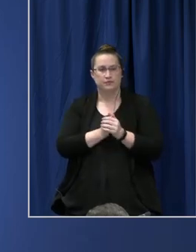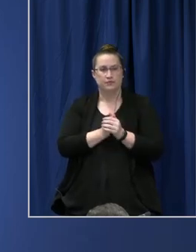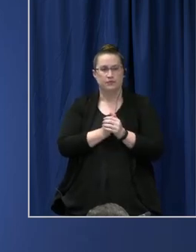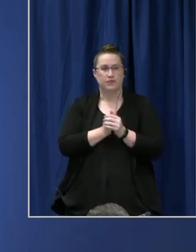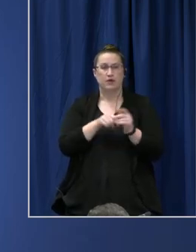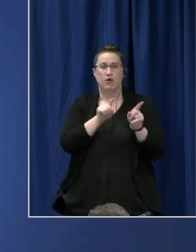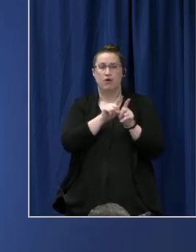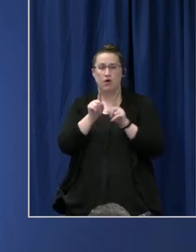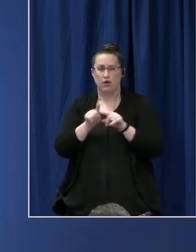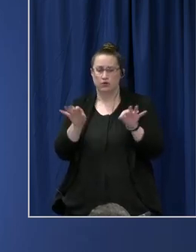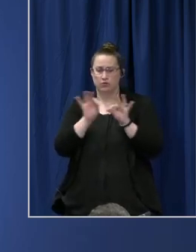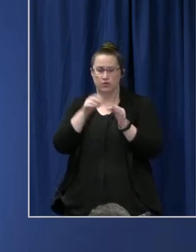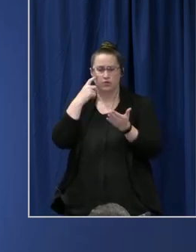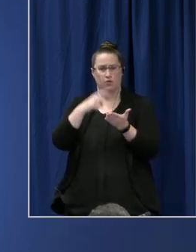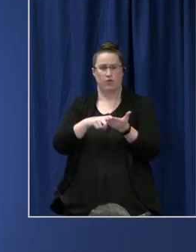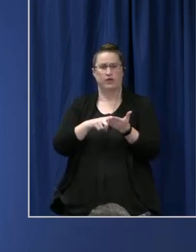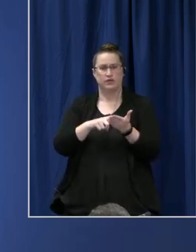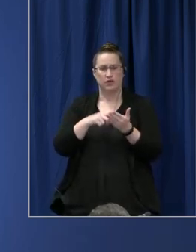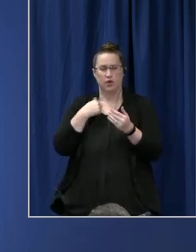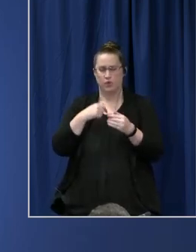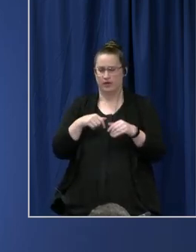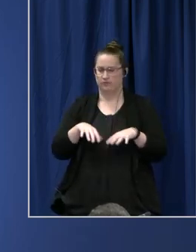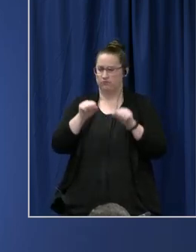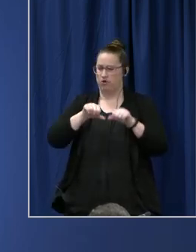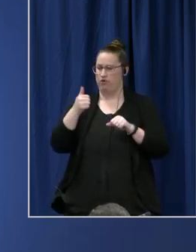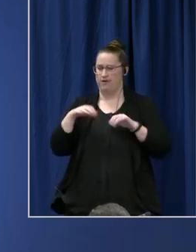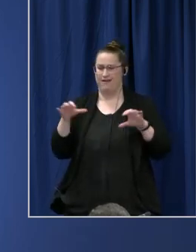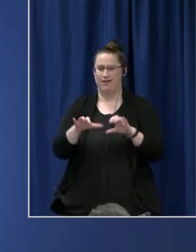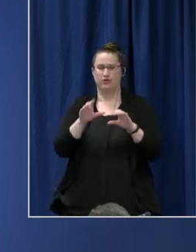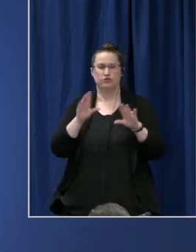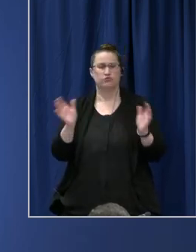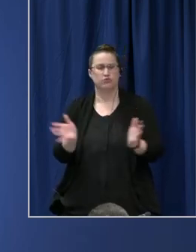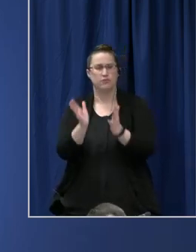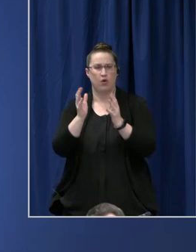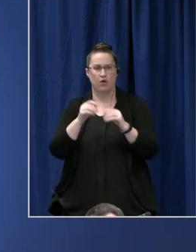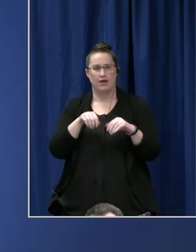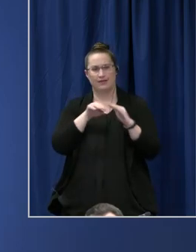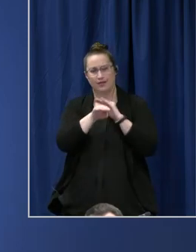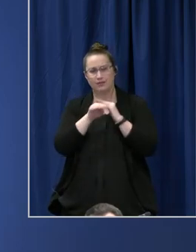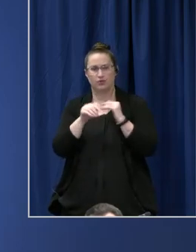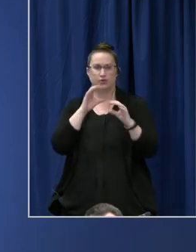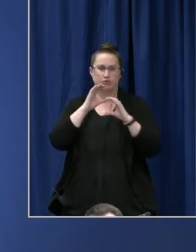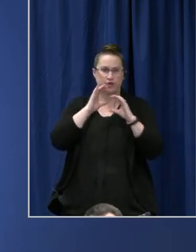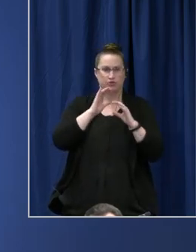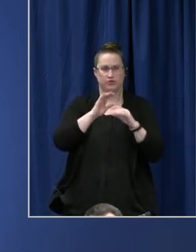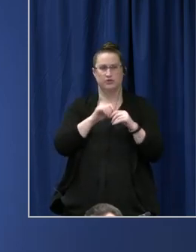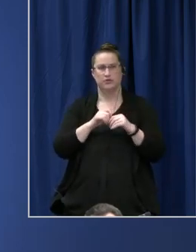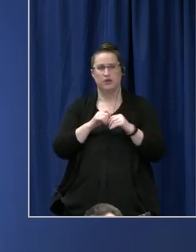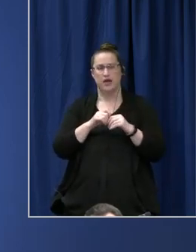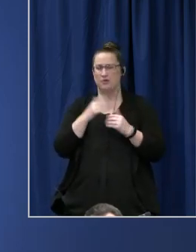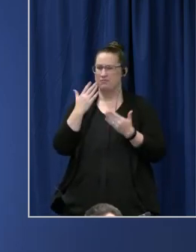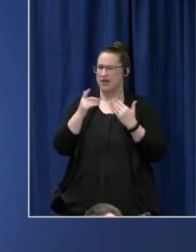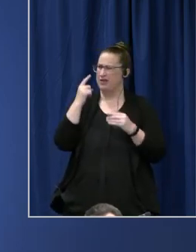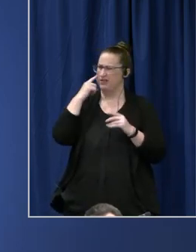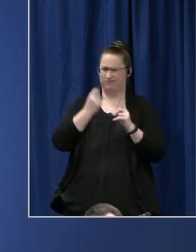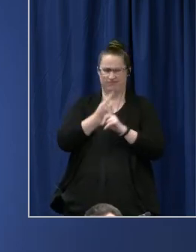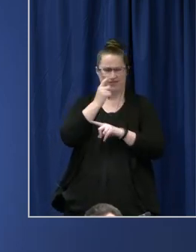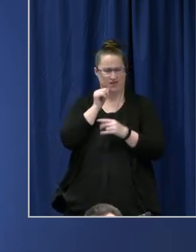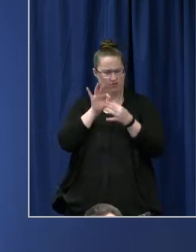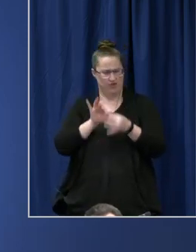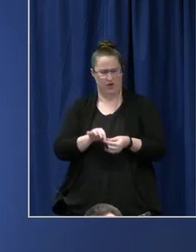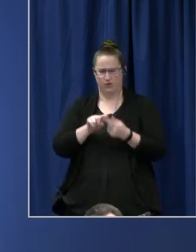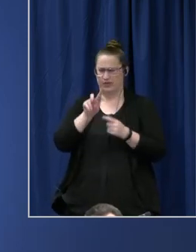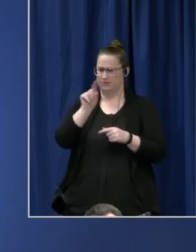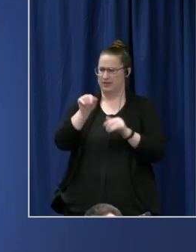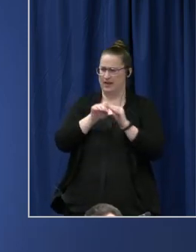worth noting that we've taken other actions to promote accessible communications as part of proceedings that may not seem related to disabilities access